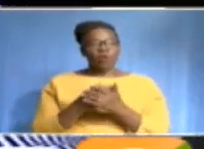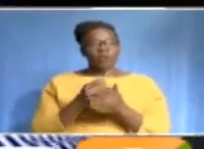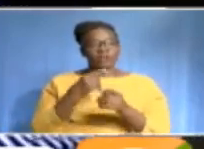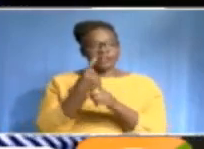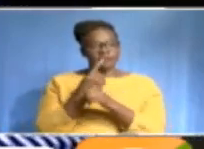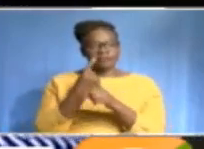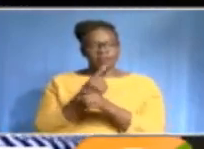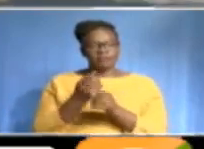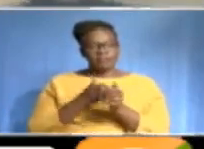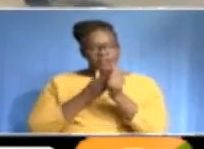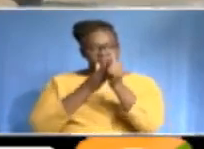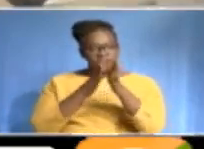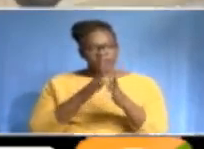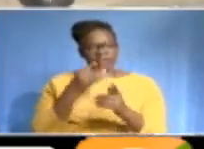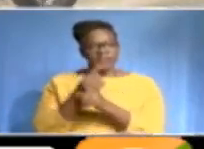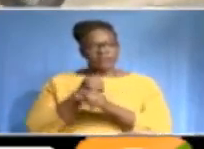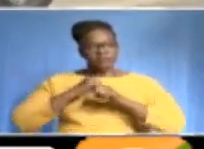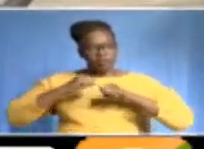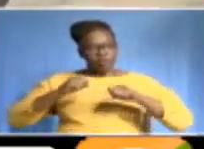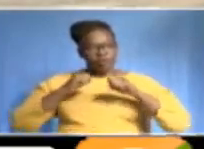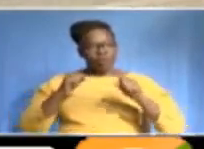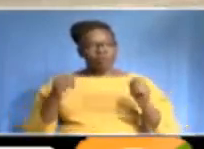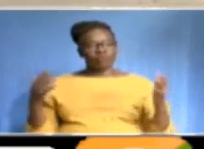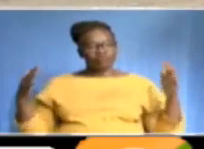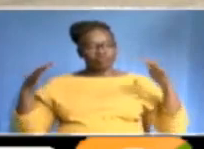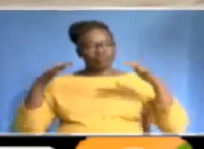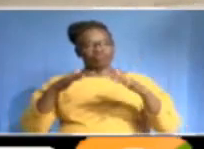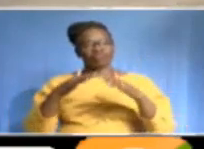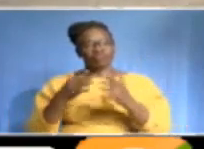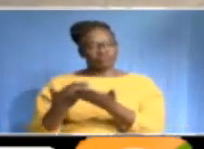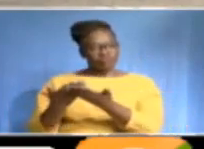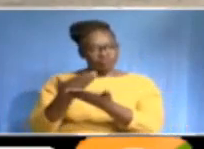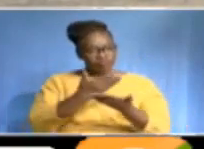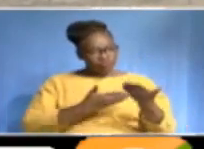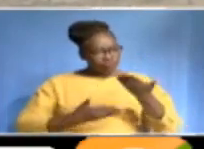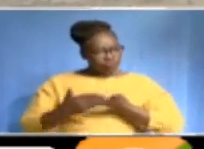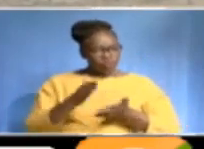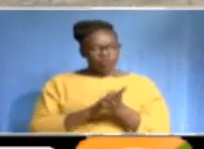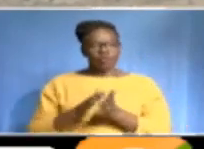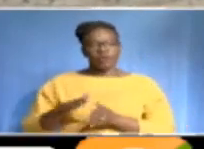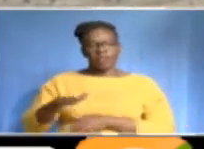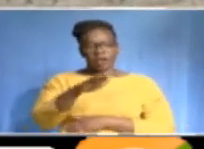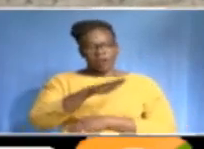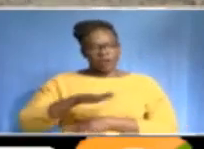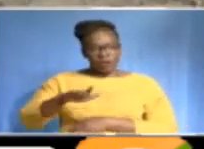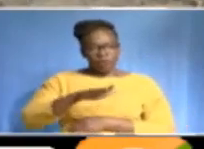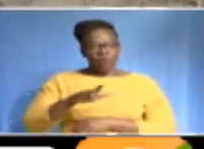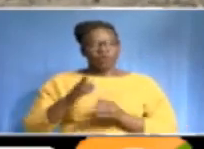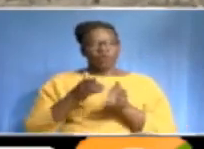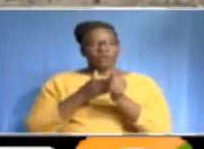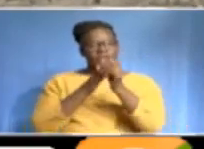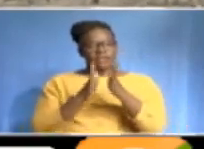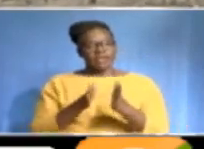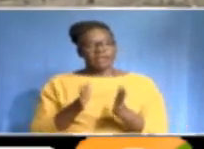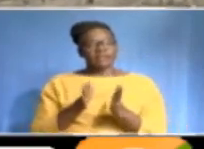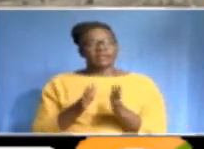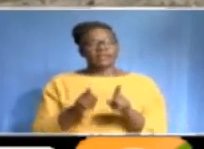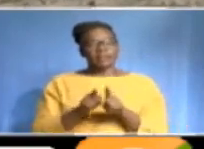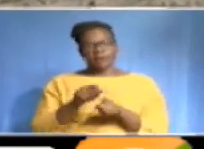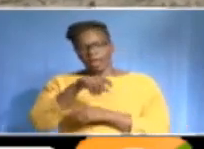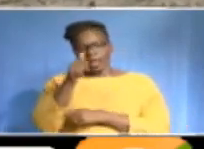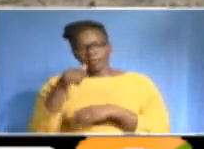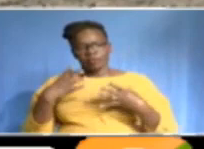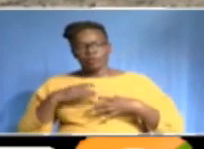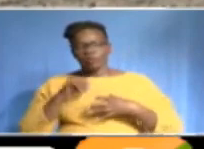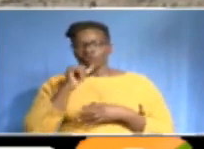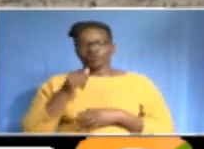just to, meet some of the local leaders as well as the non-local community that lives right